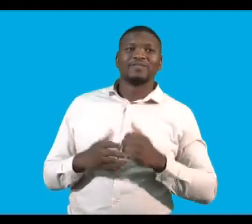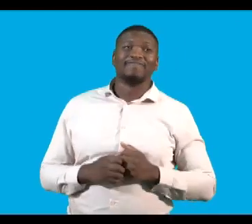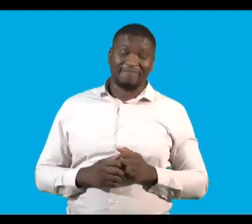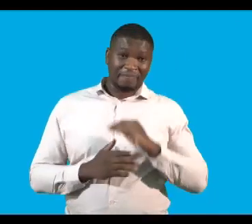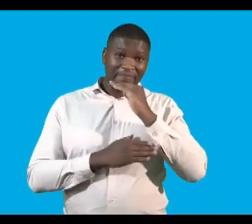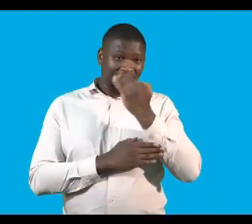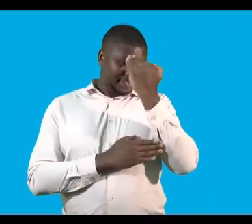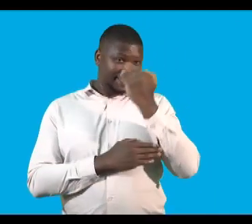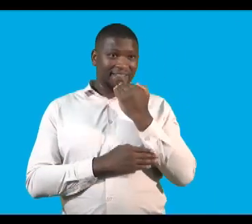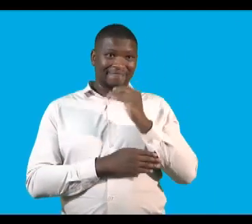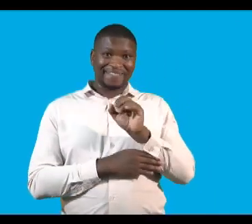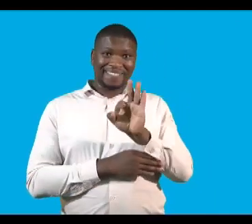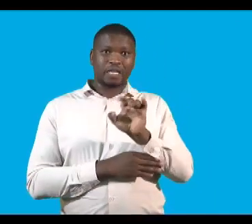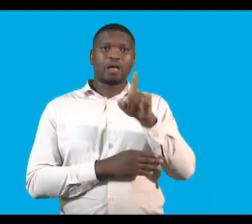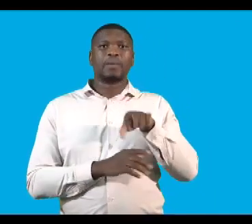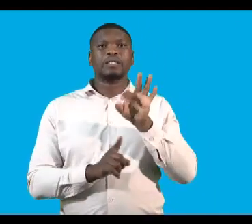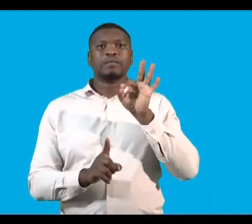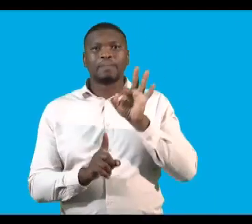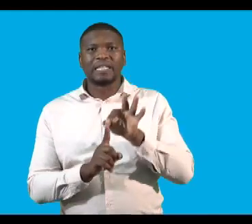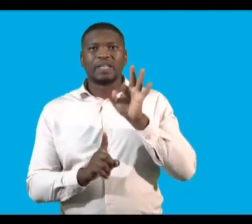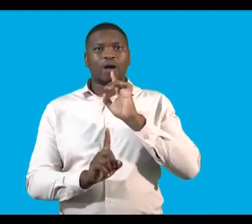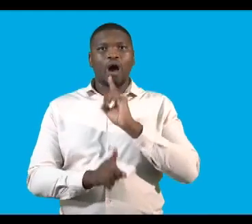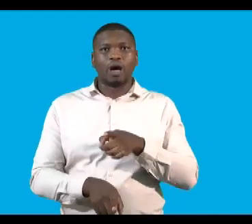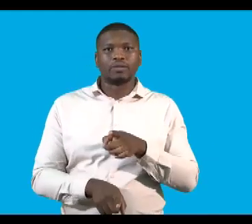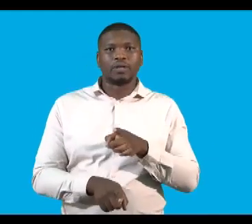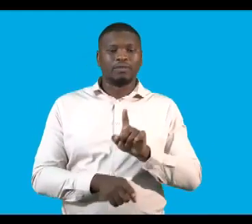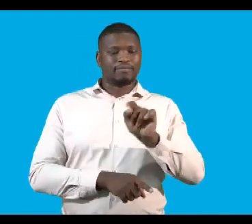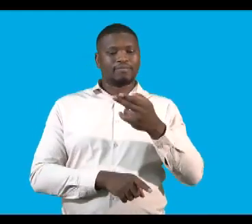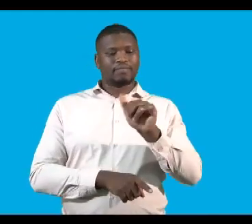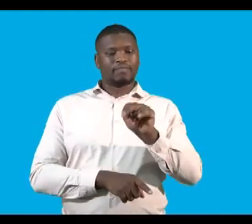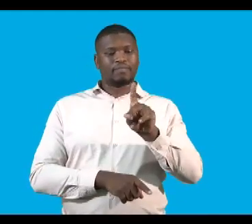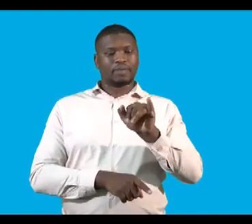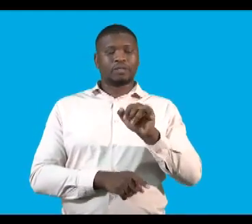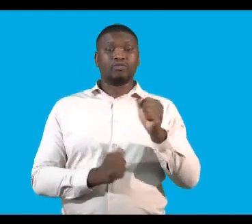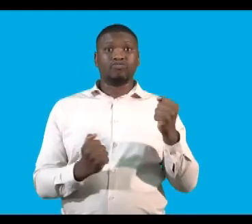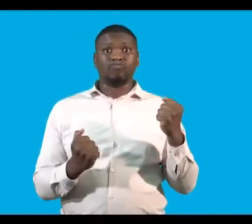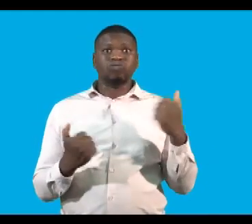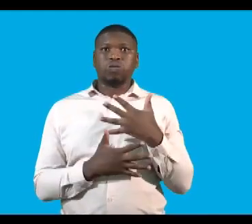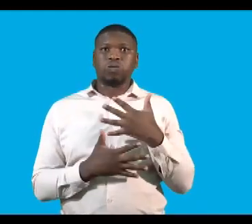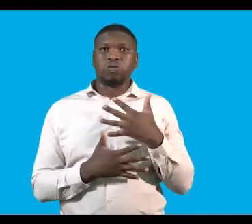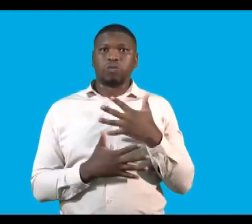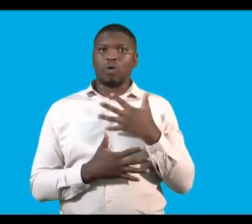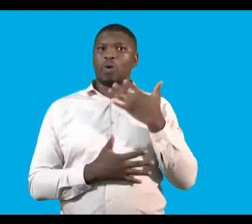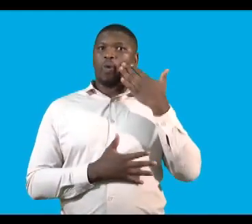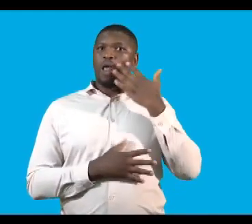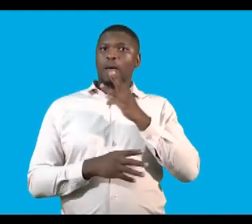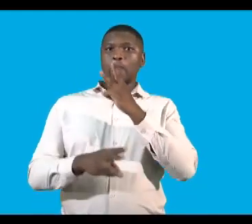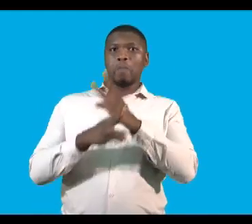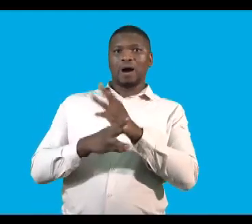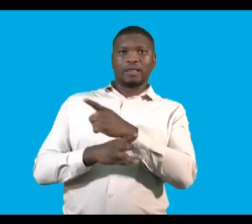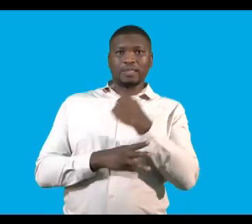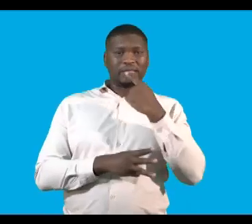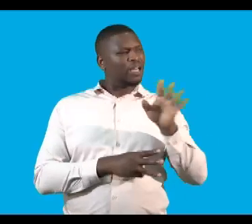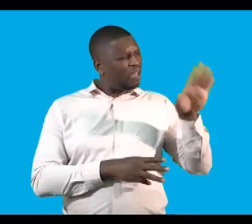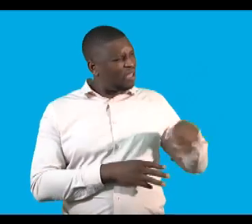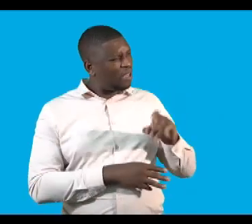in frame 3, be very specific in your answer. Thandi is surprised or even outraged when Mother Anderson suggests